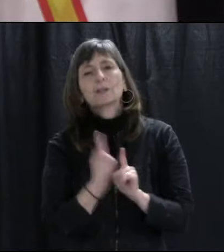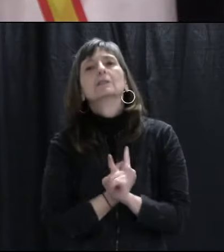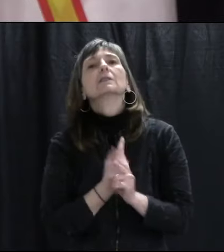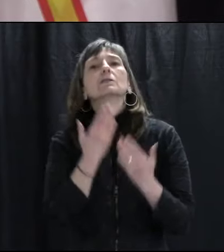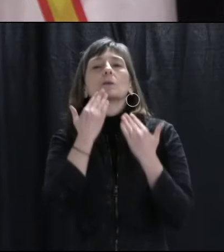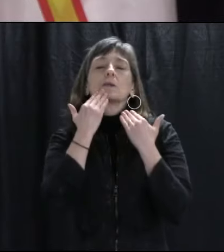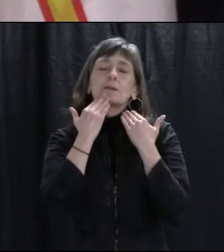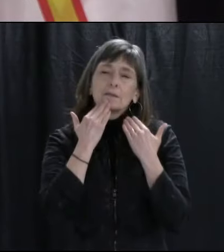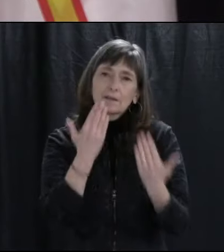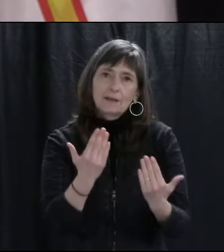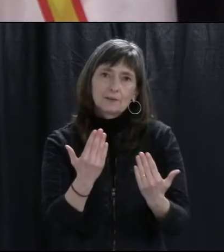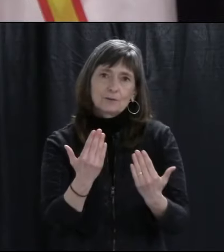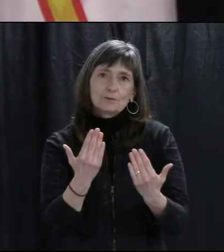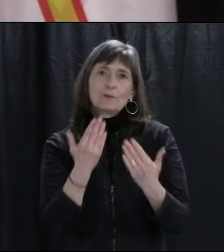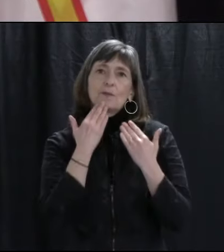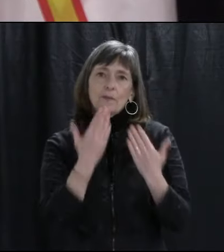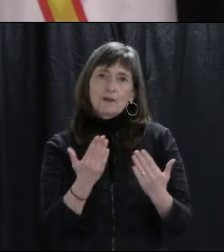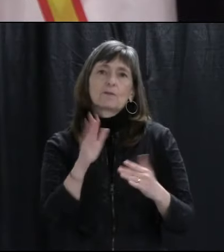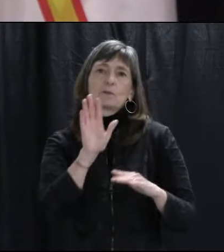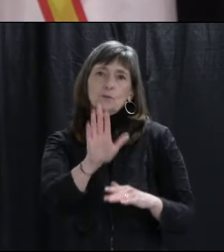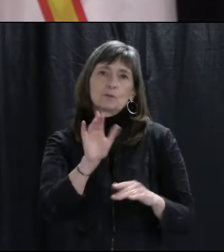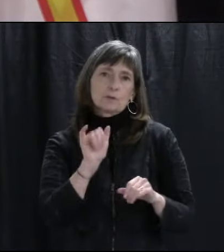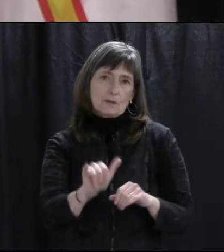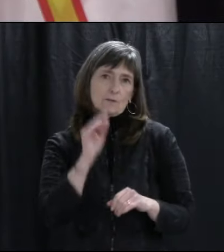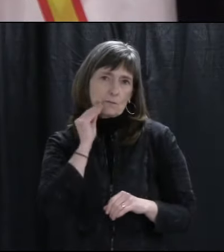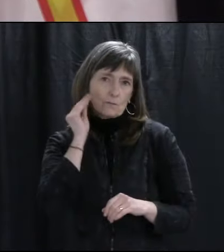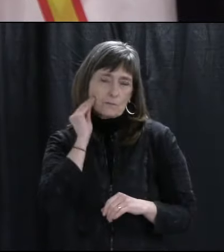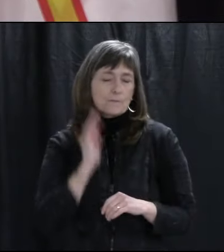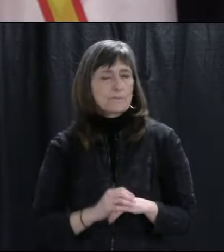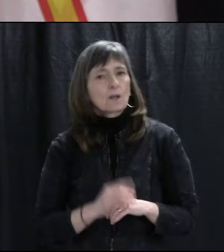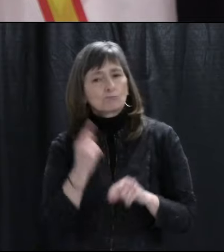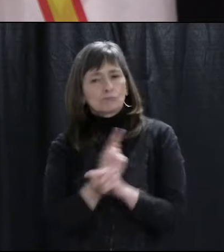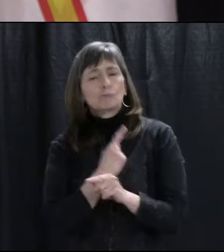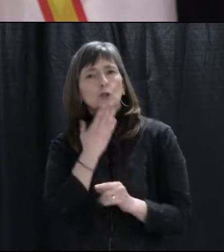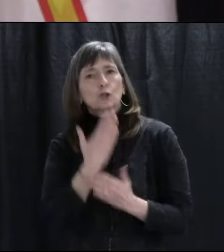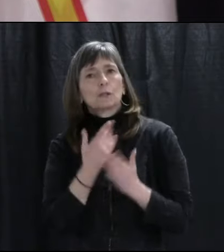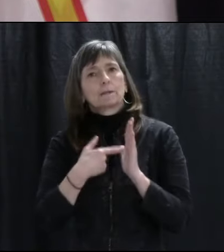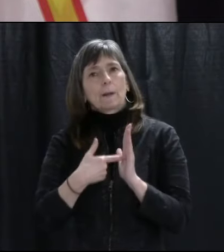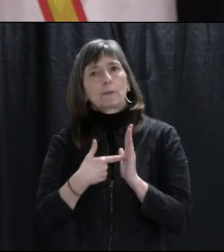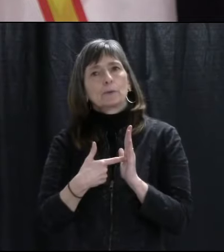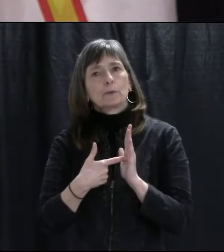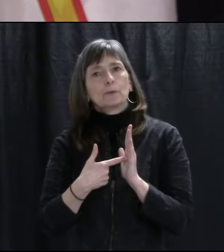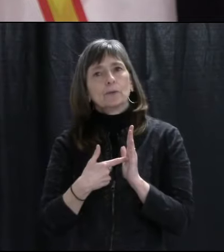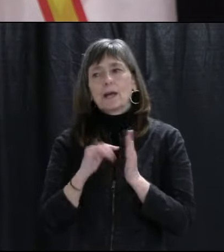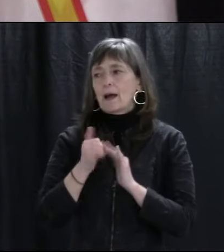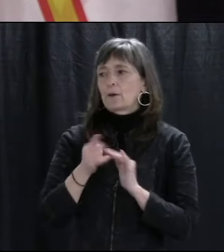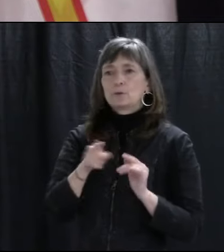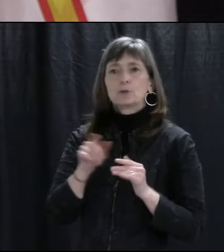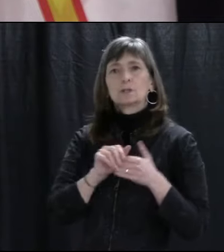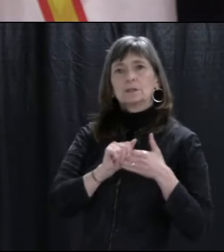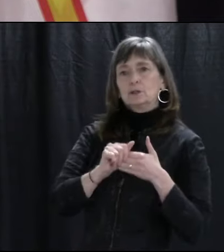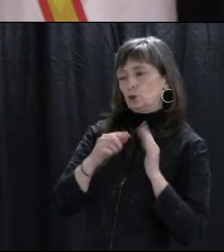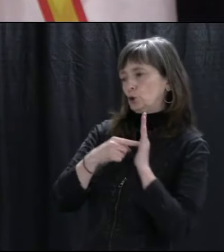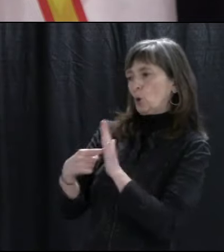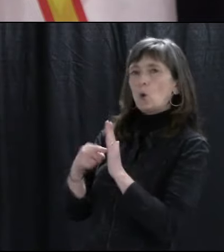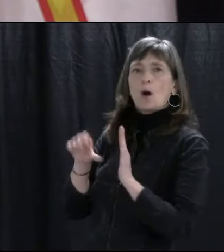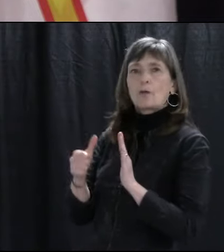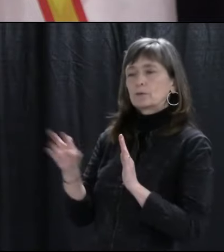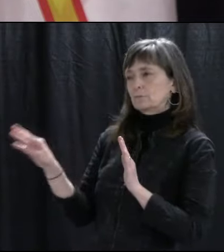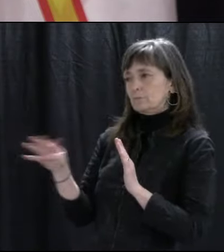you and your family. You are setting a good example of what it takes to be leaders in your community and leaders in your